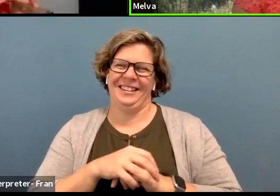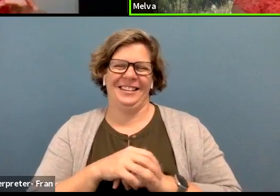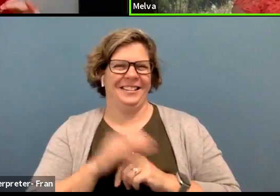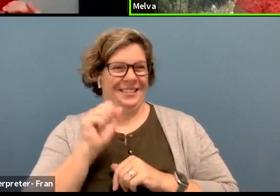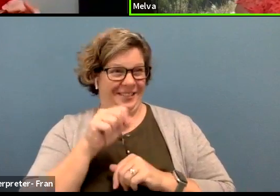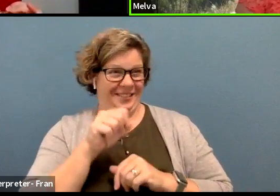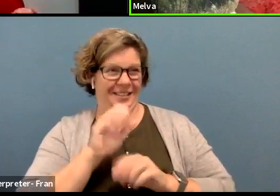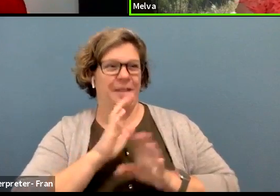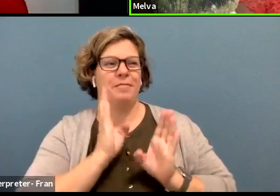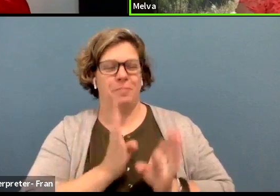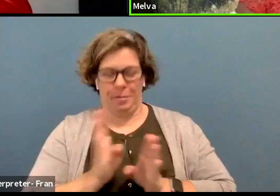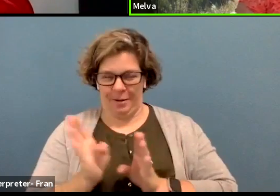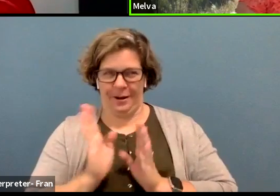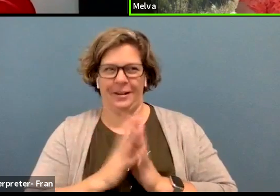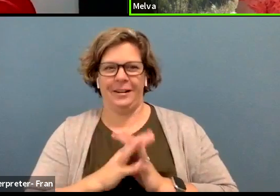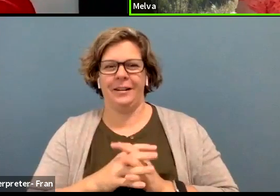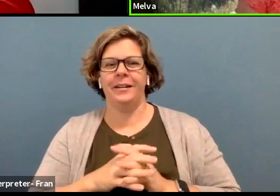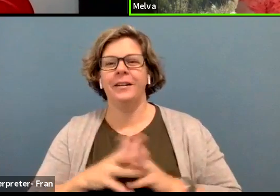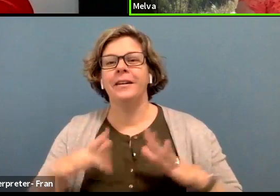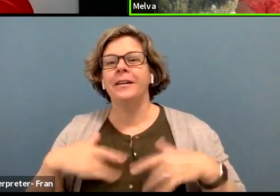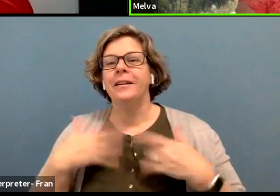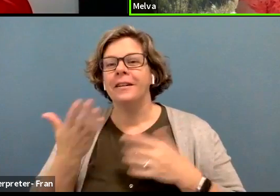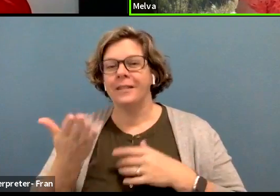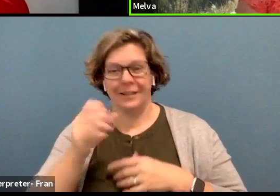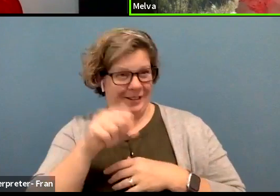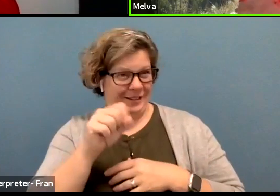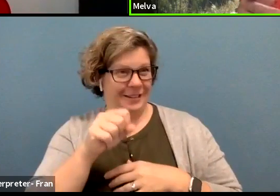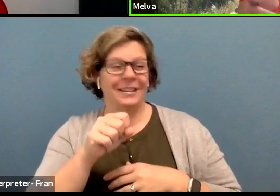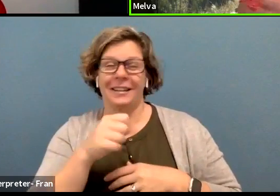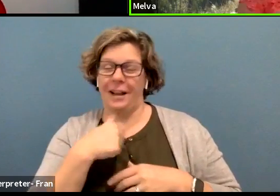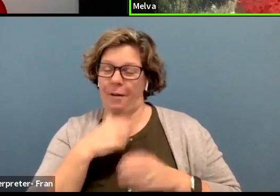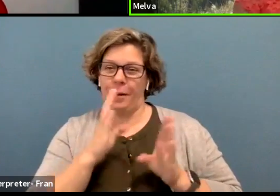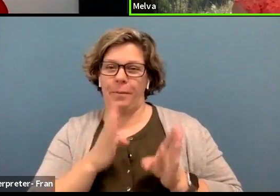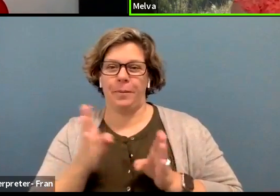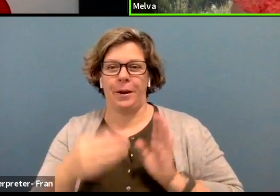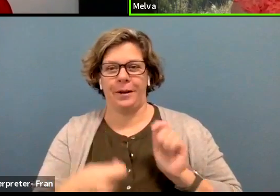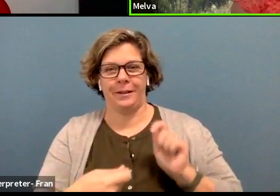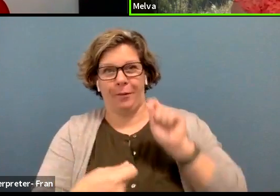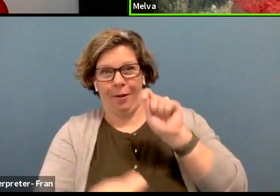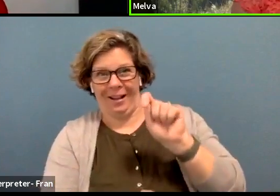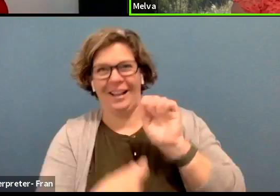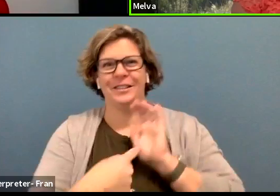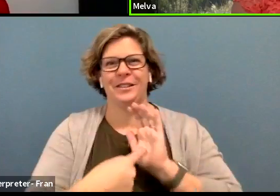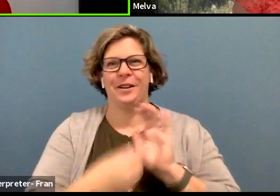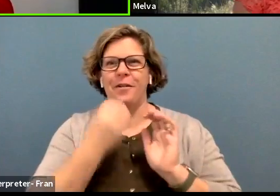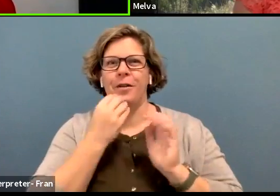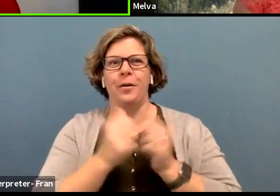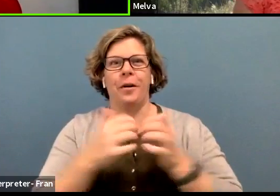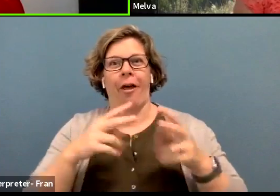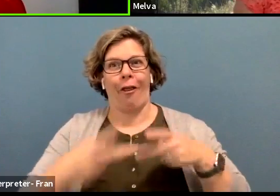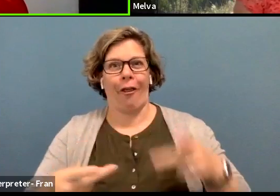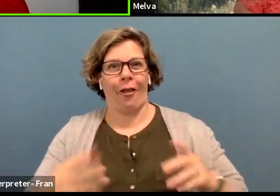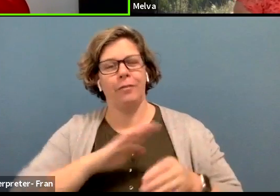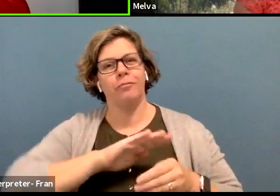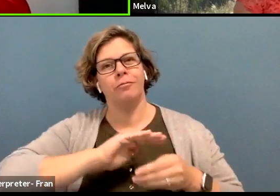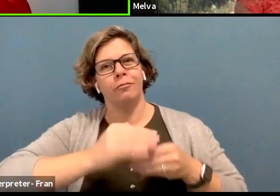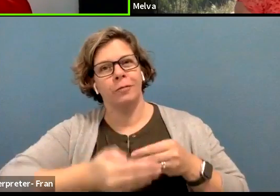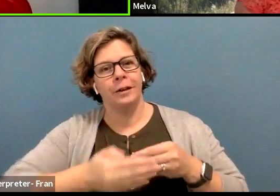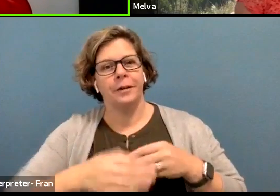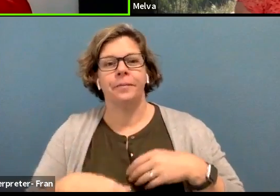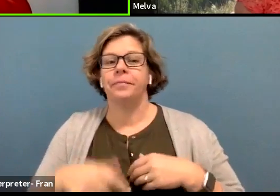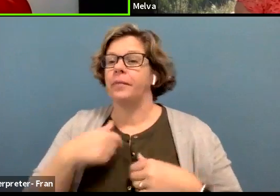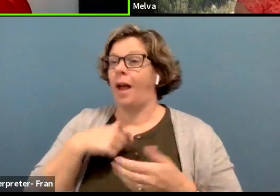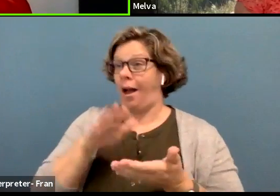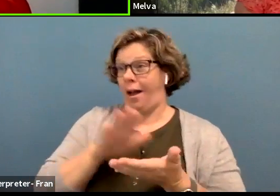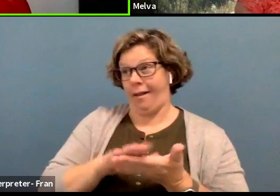Yep. What's that, Melva? Yep. So I can just hold it up there. Yes. I have cleaned